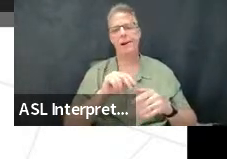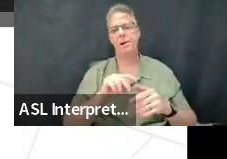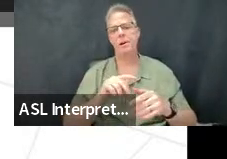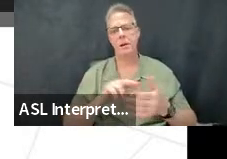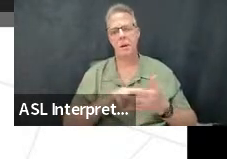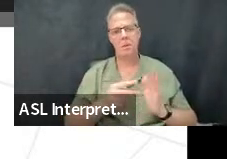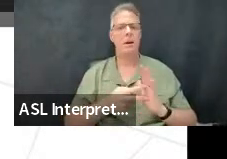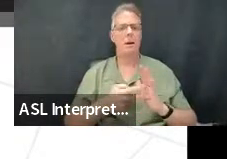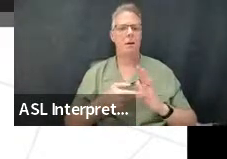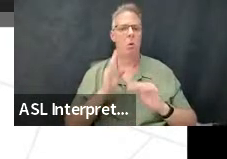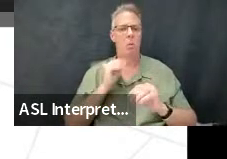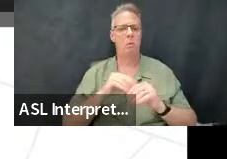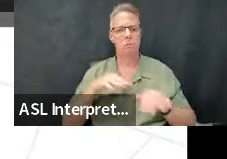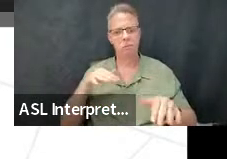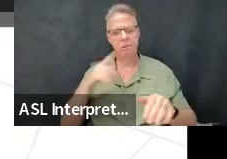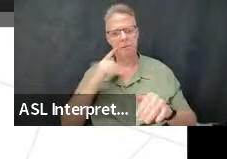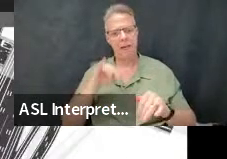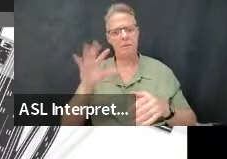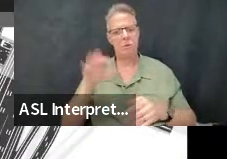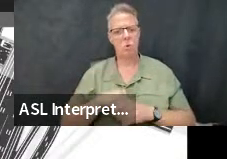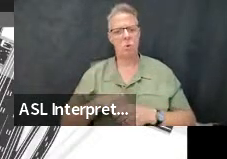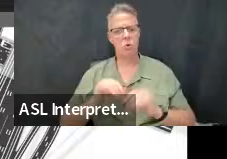is included in the draft SEIS.